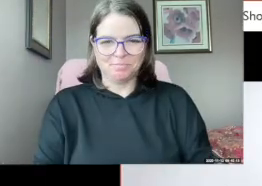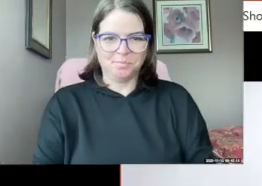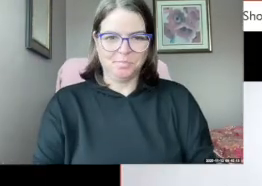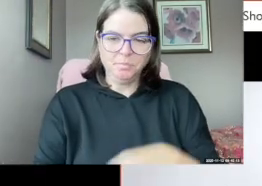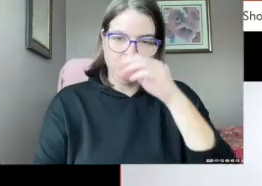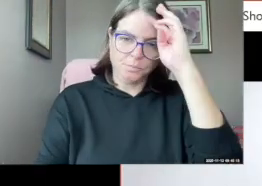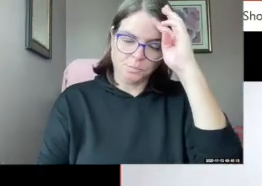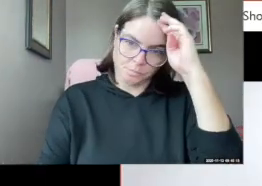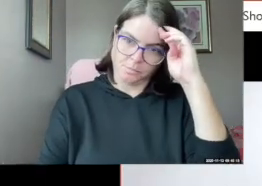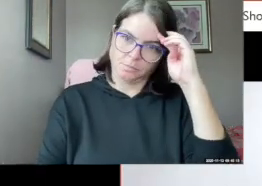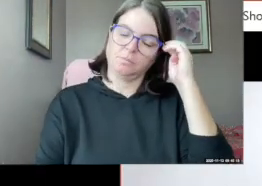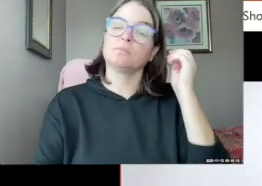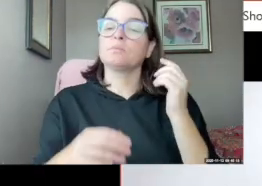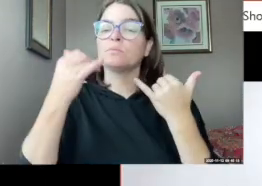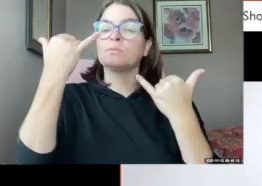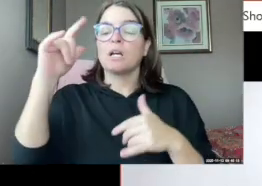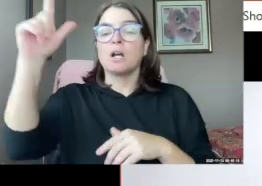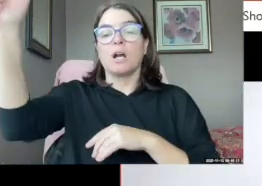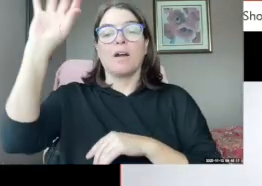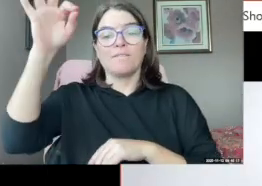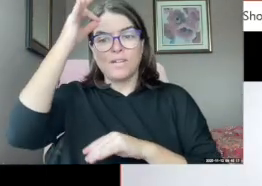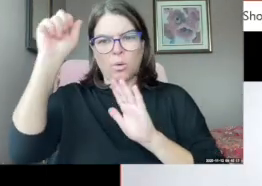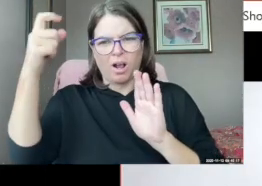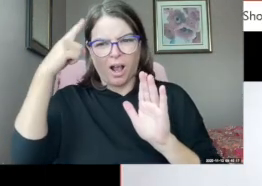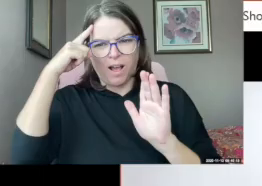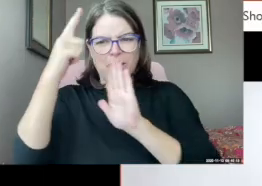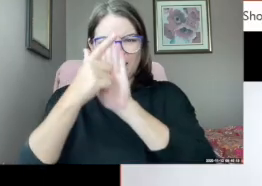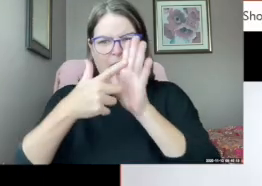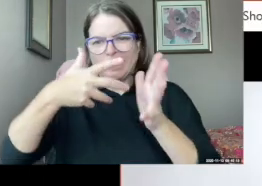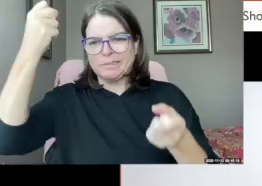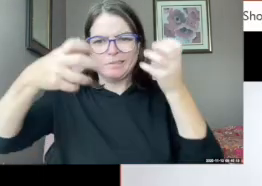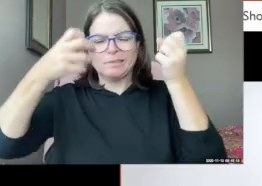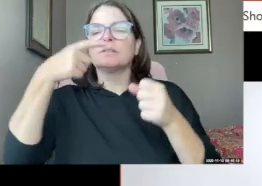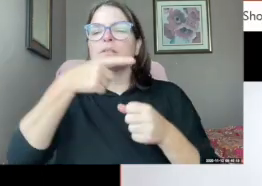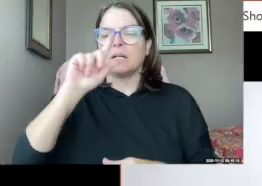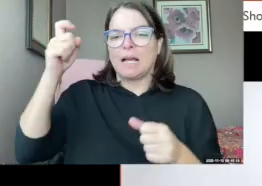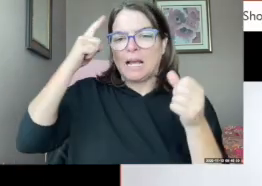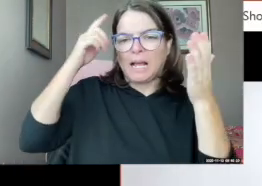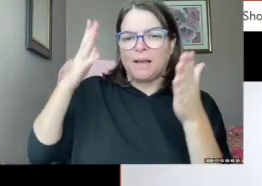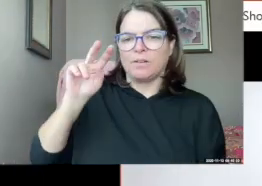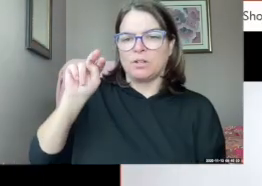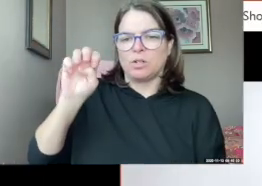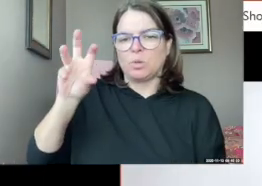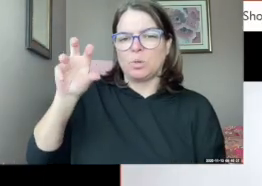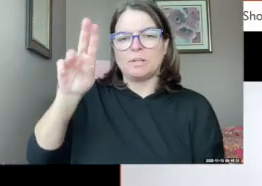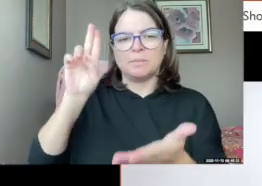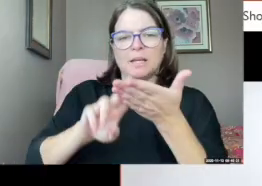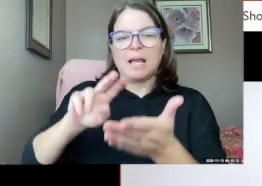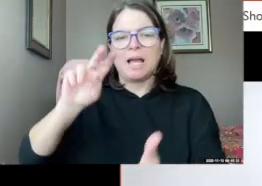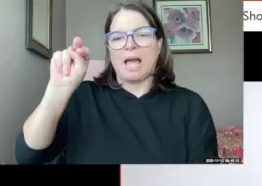So in response to these illegal actions by the federal government, Governor Newsom signed Executive Order